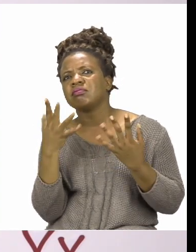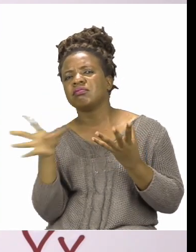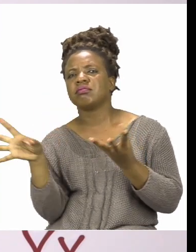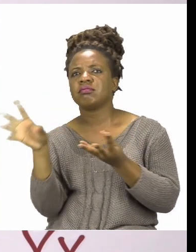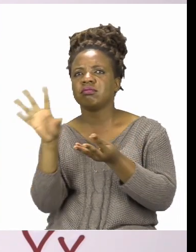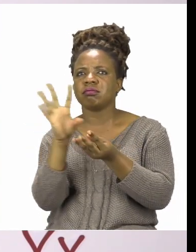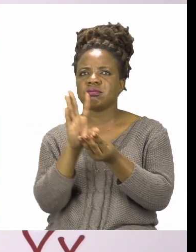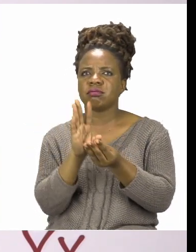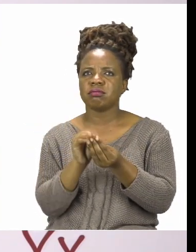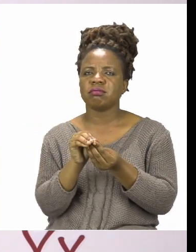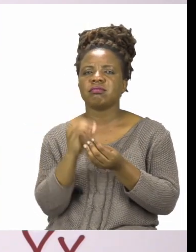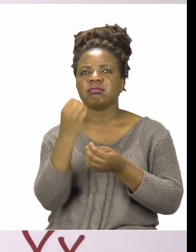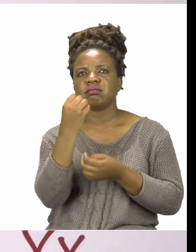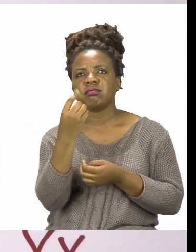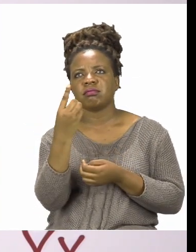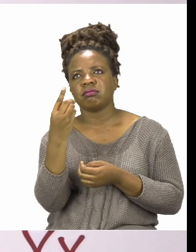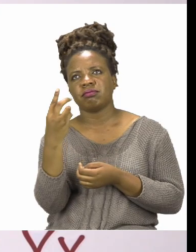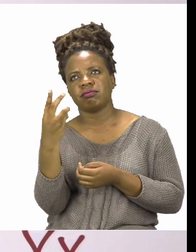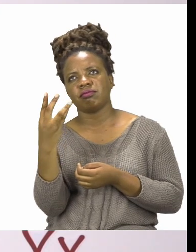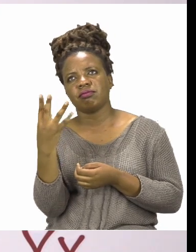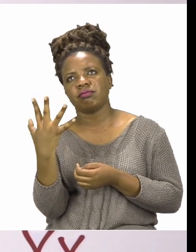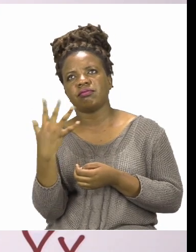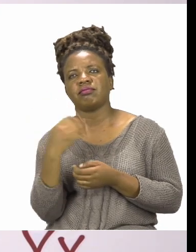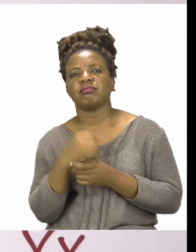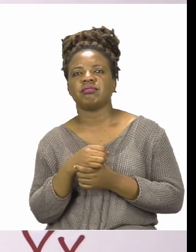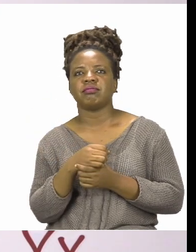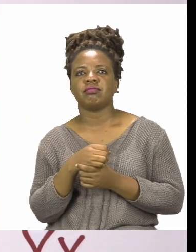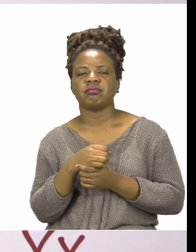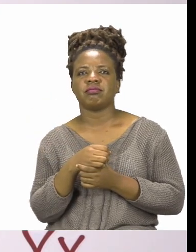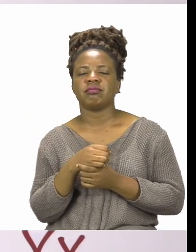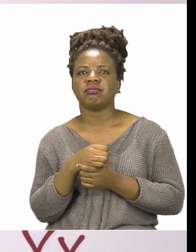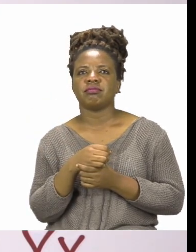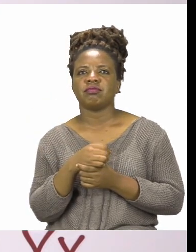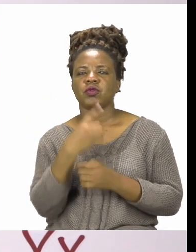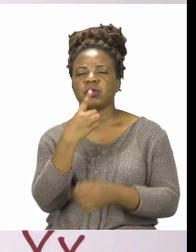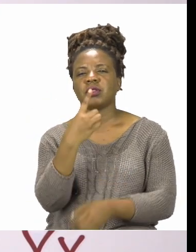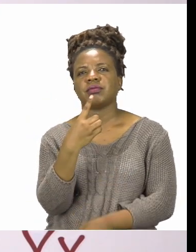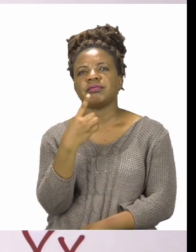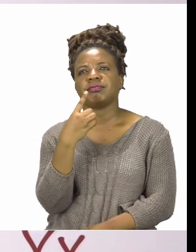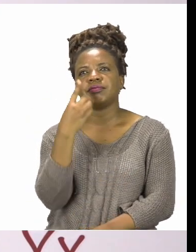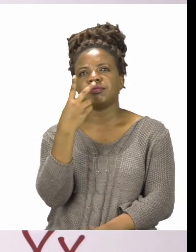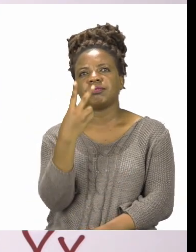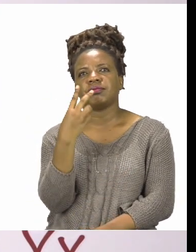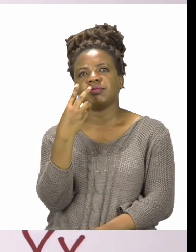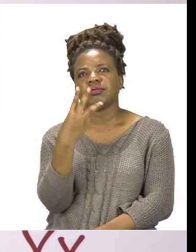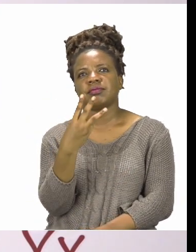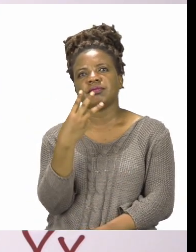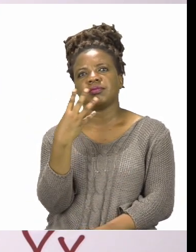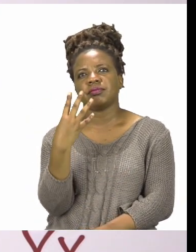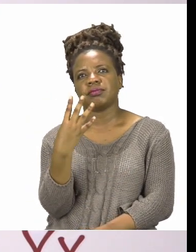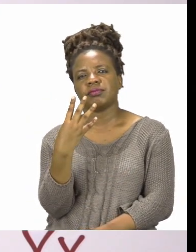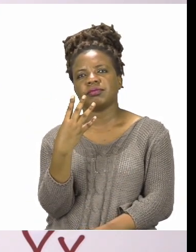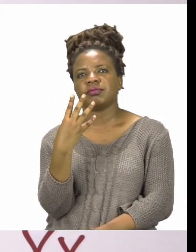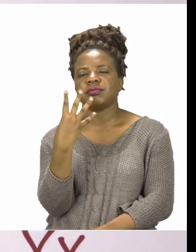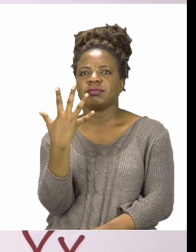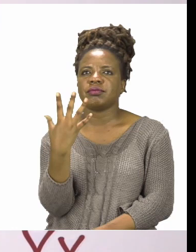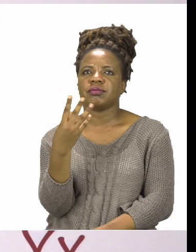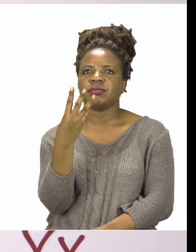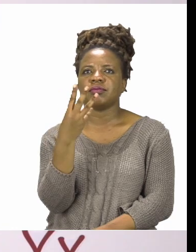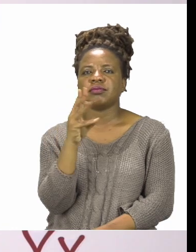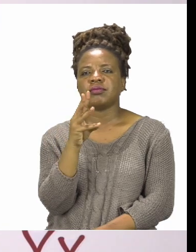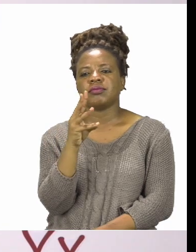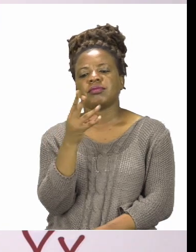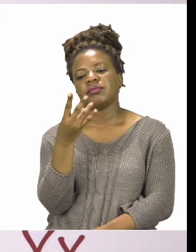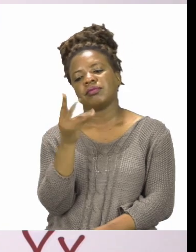in both sets and put them together. 1, 2, 3, 4,